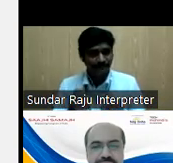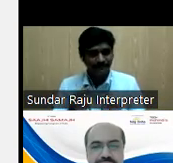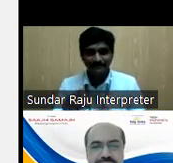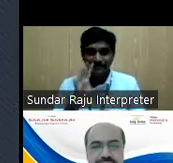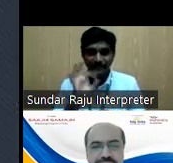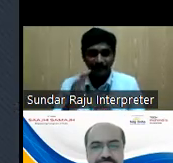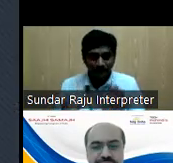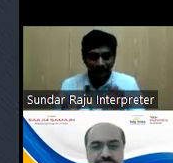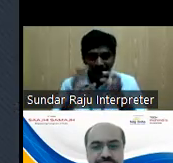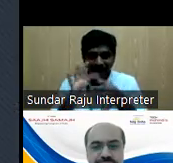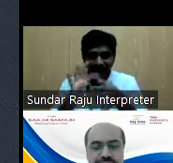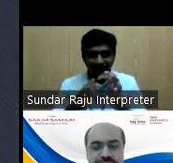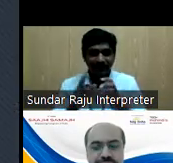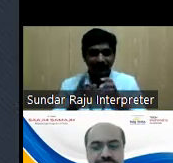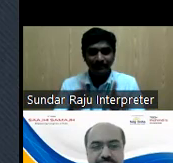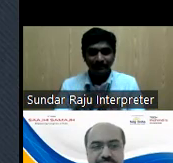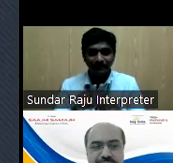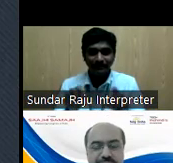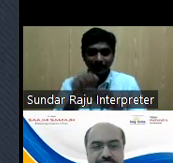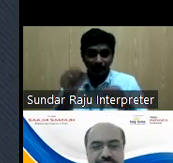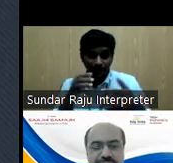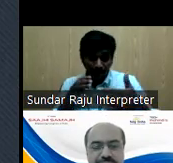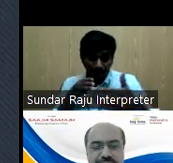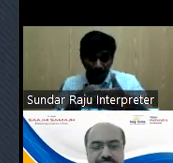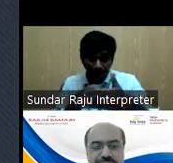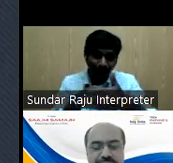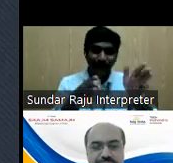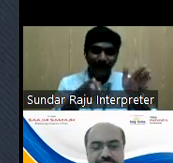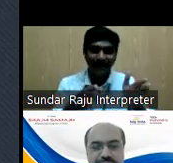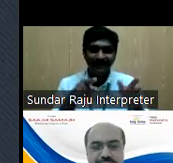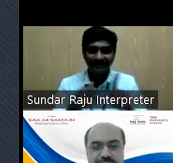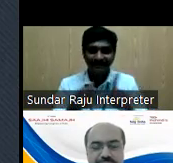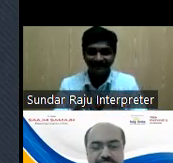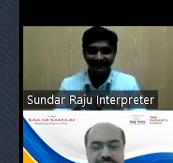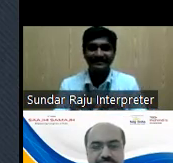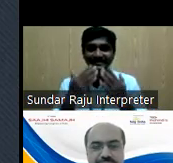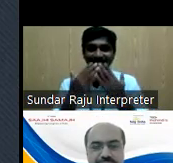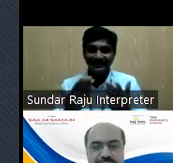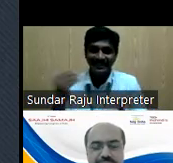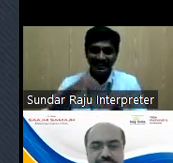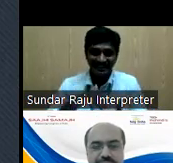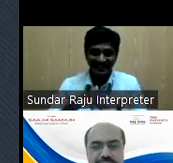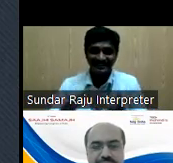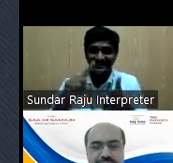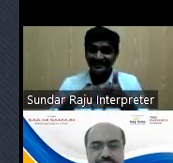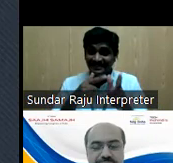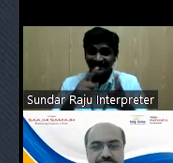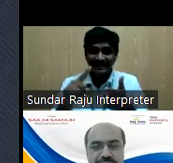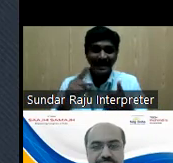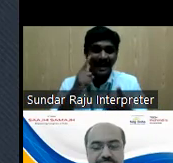really crucial step towards breaking barriers. A special thank you to Jayesh Ranjan sir for accepting our invitation and joining us